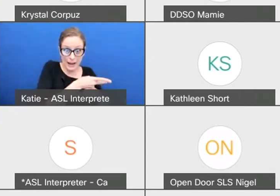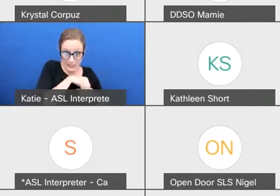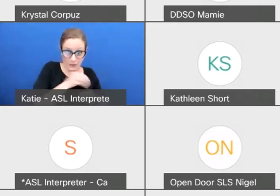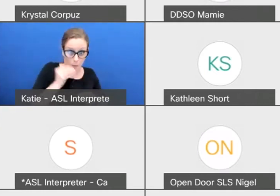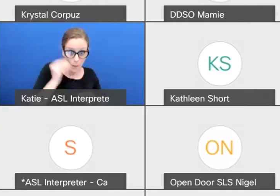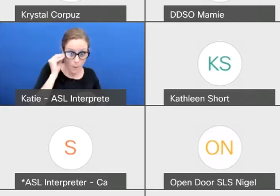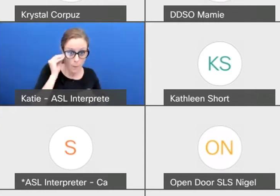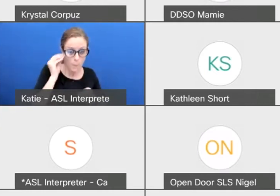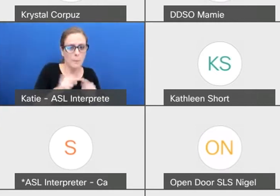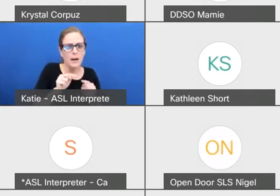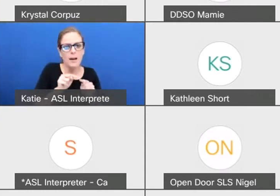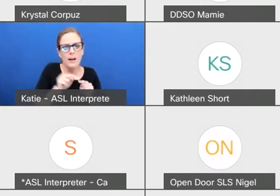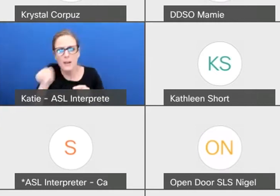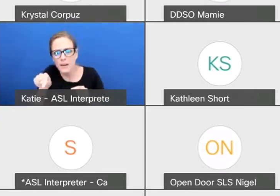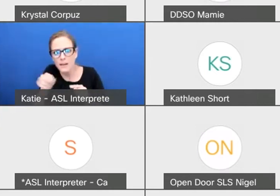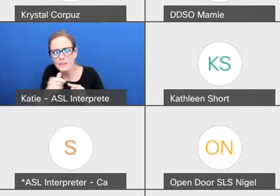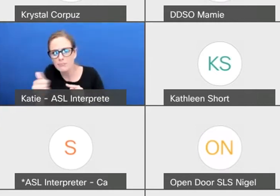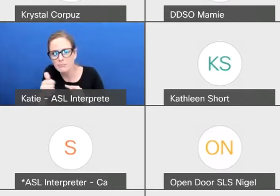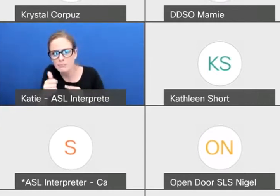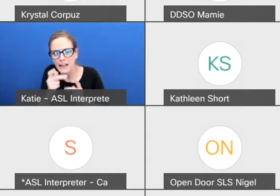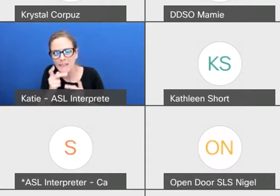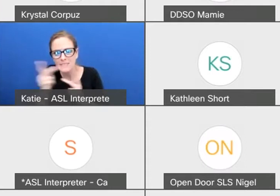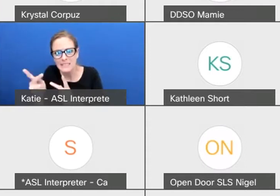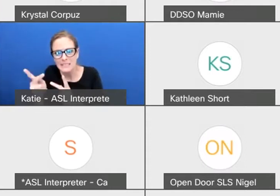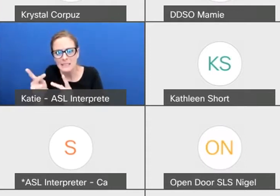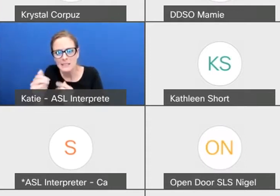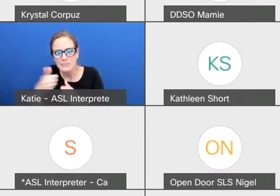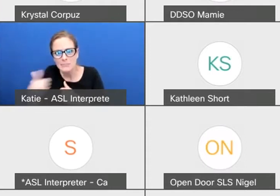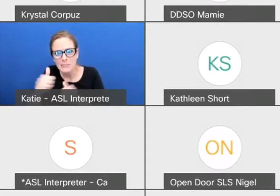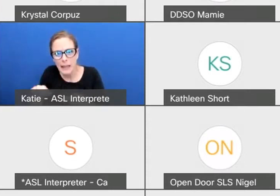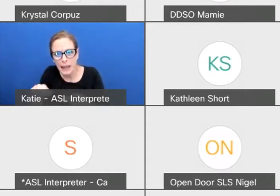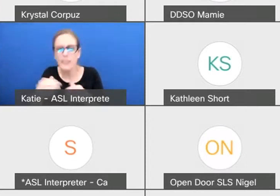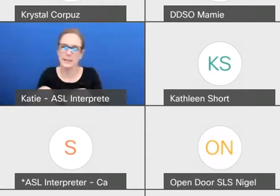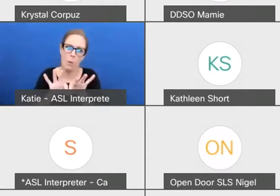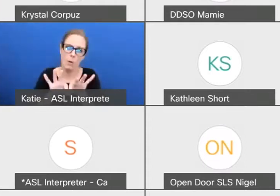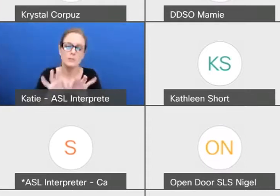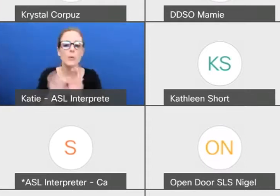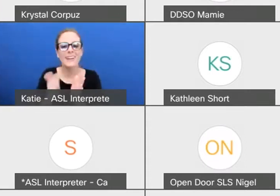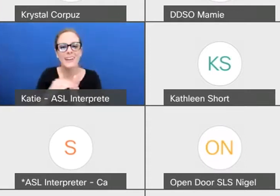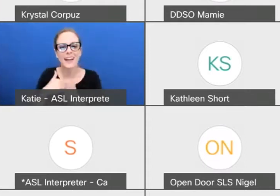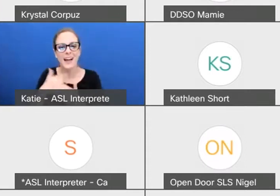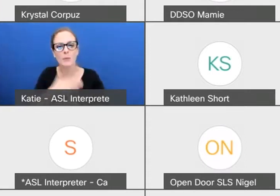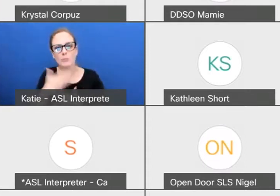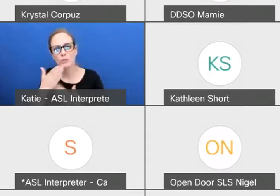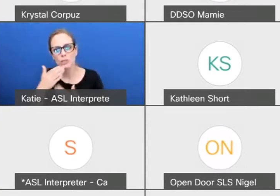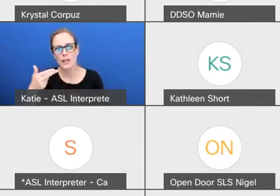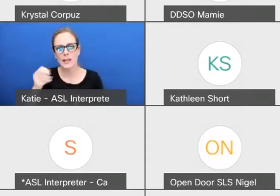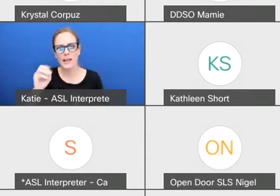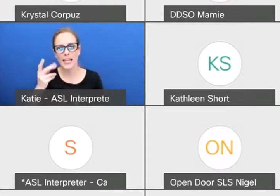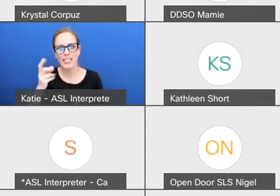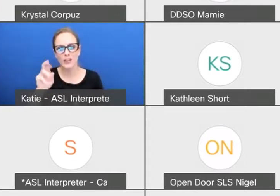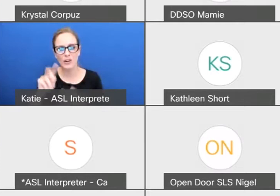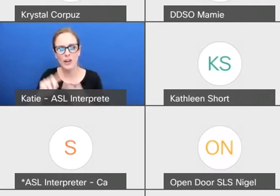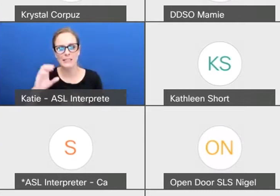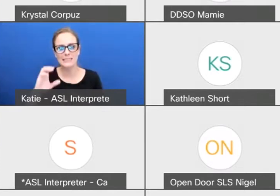visit is really important. And so again, I appreciate Heather and the whole CPP team and the work in